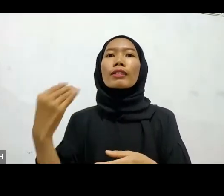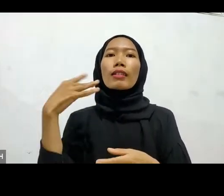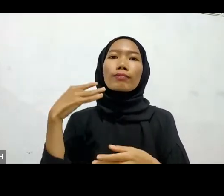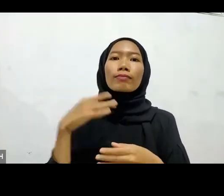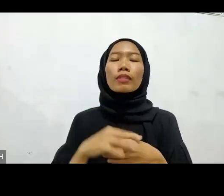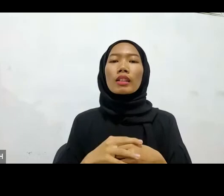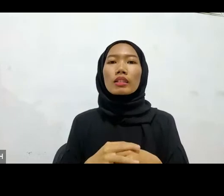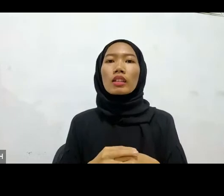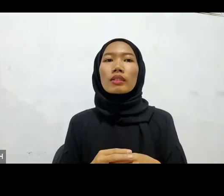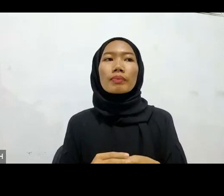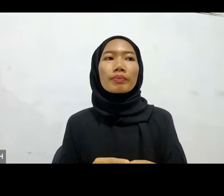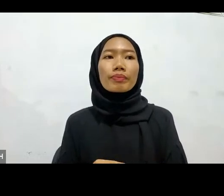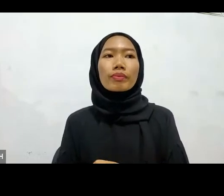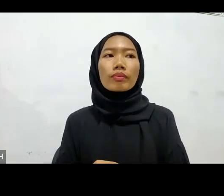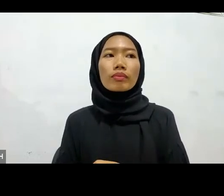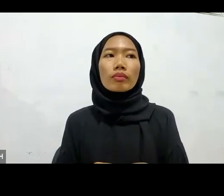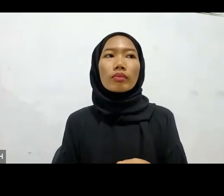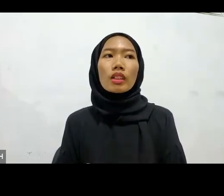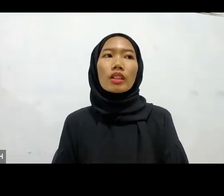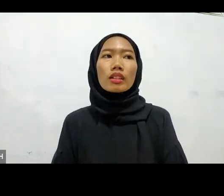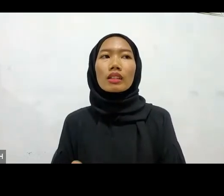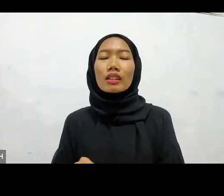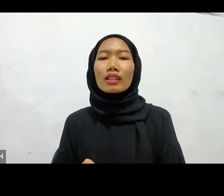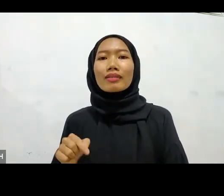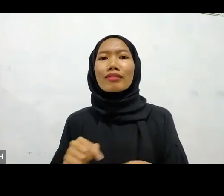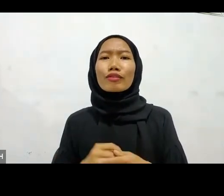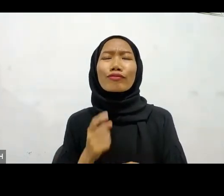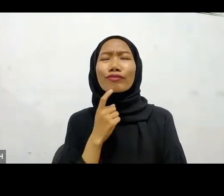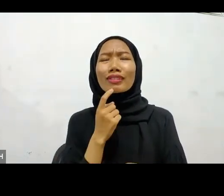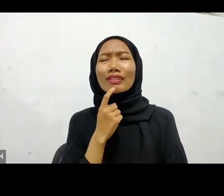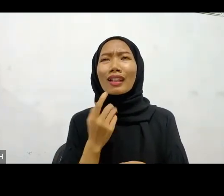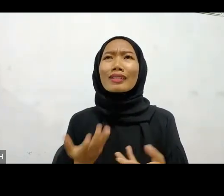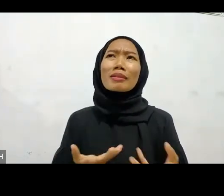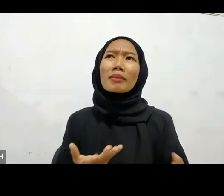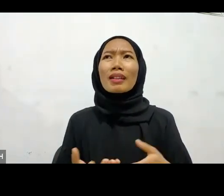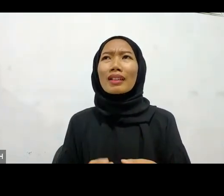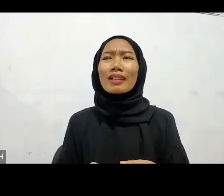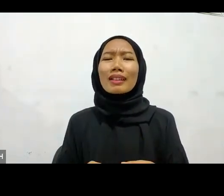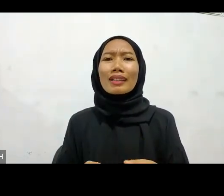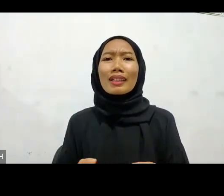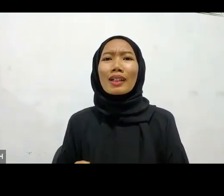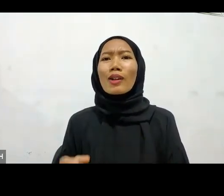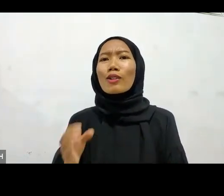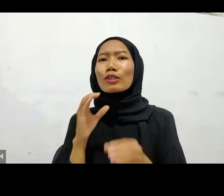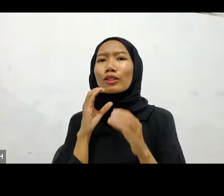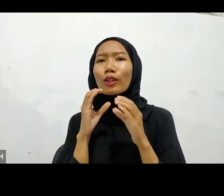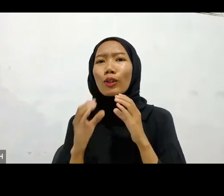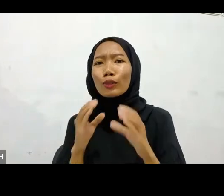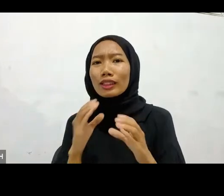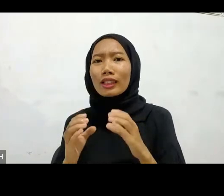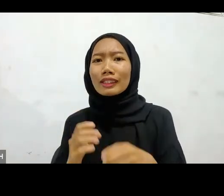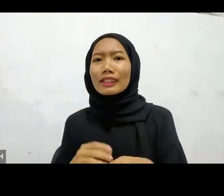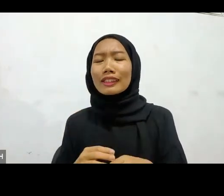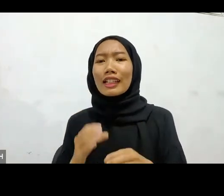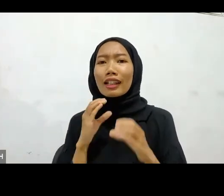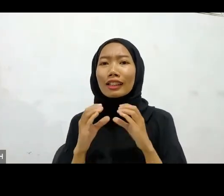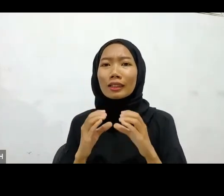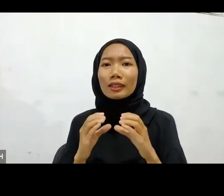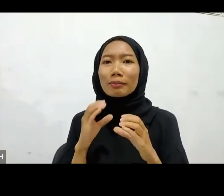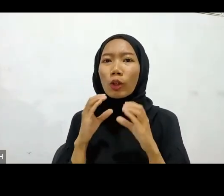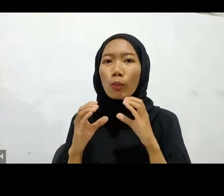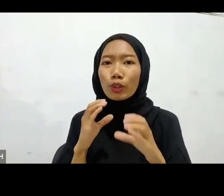debating the UN convention. It's about that practical conversation that a lot of you in this session, you're living the